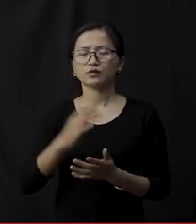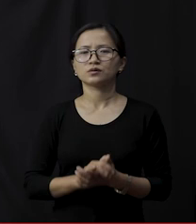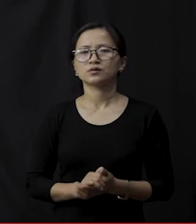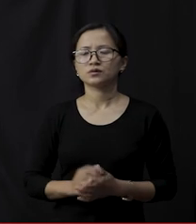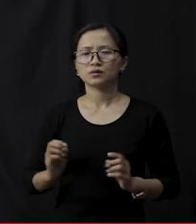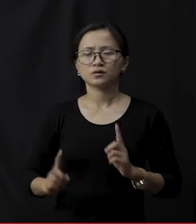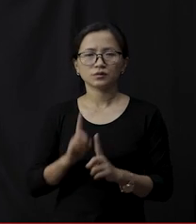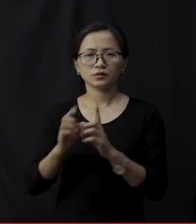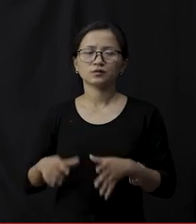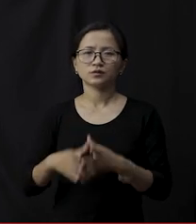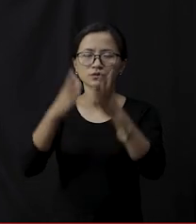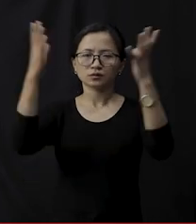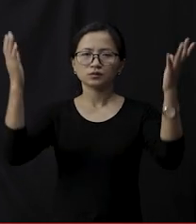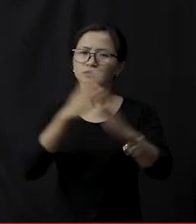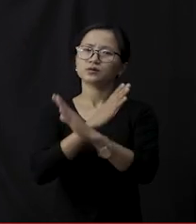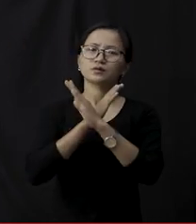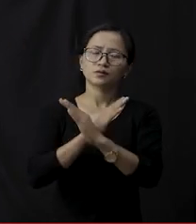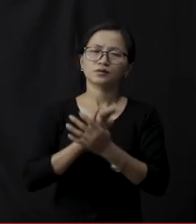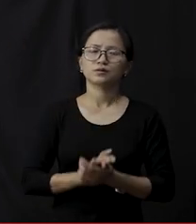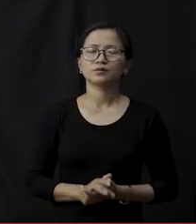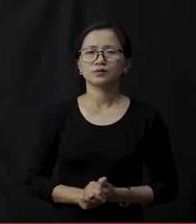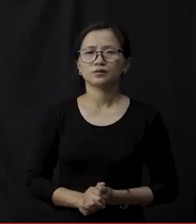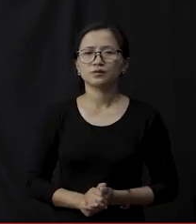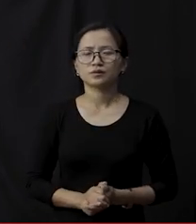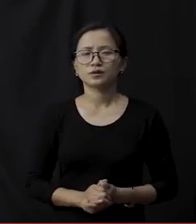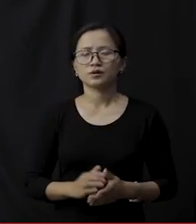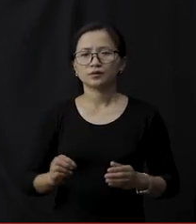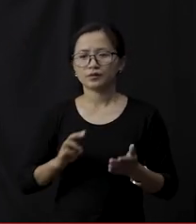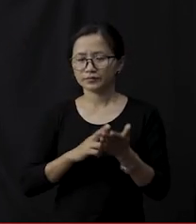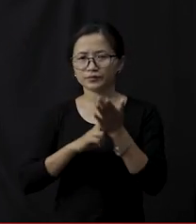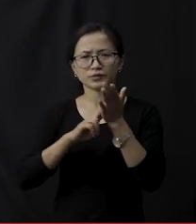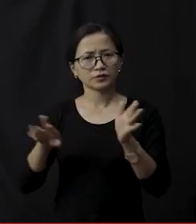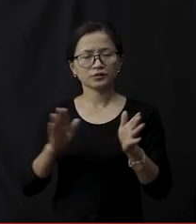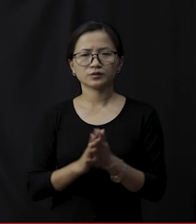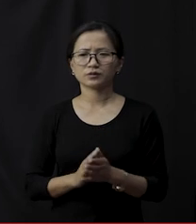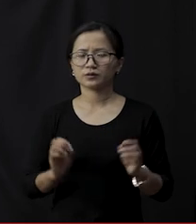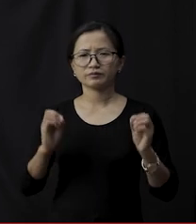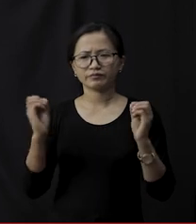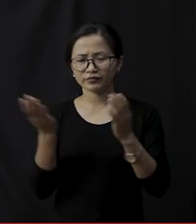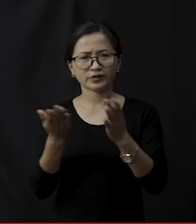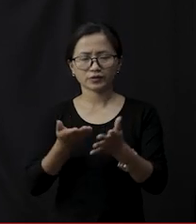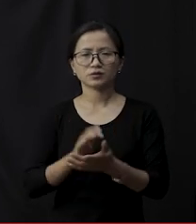it, planting a tree, it will protect us from the natural disaster.